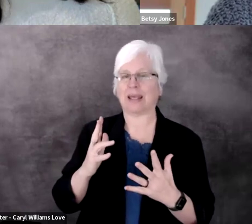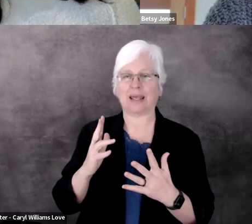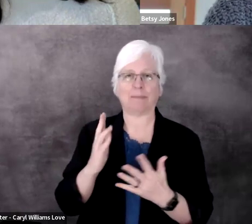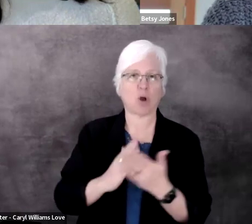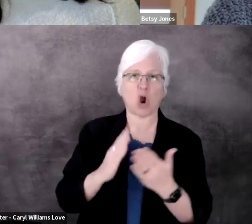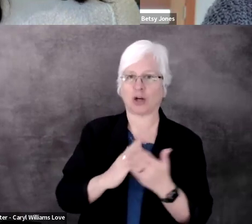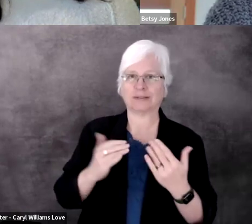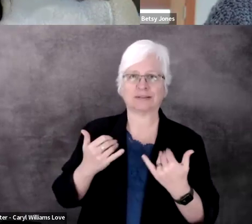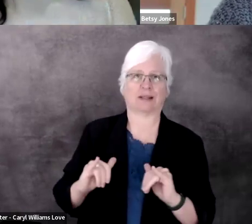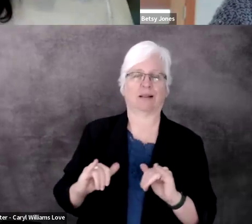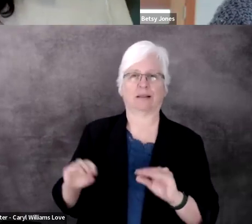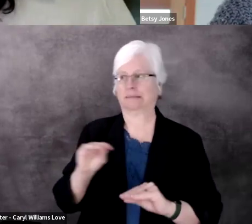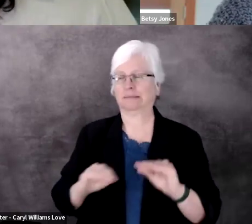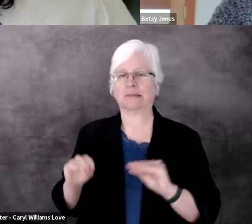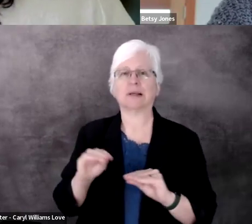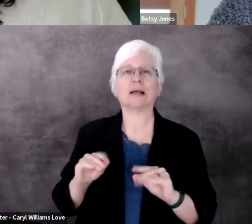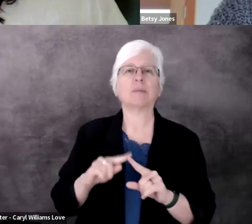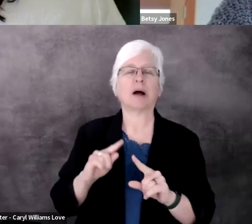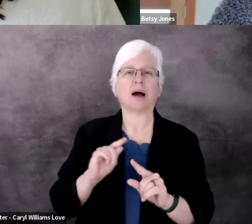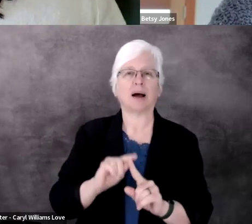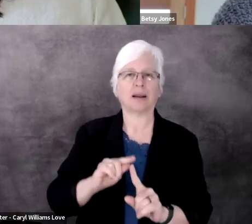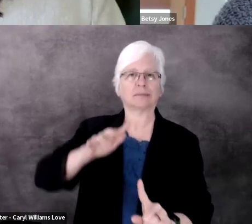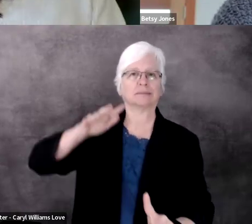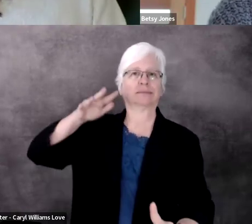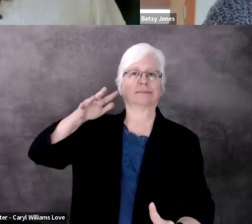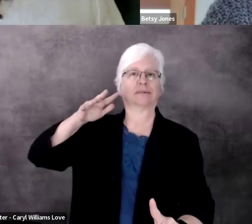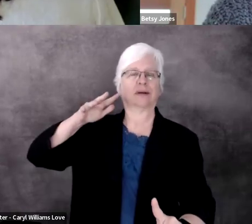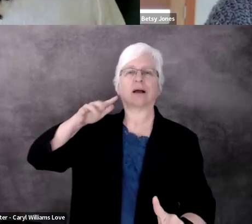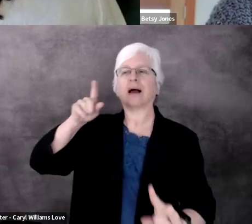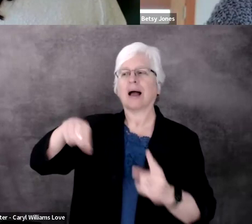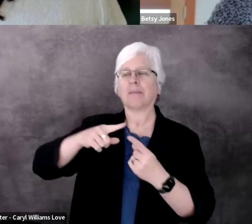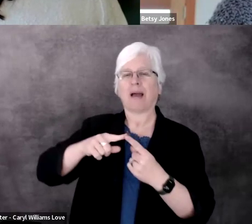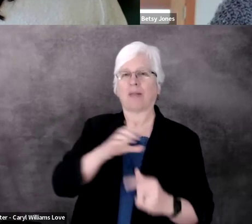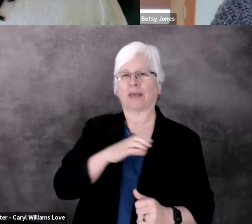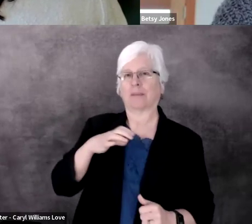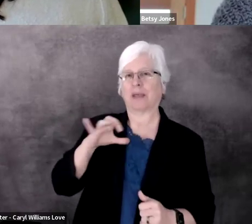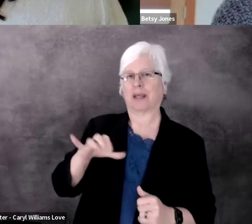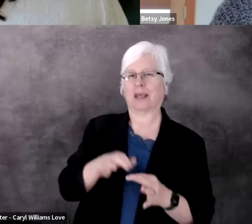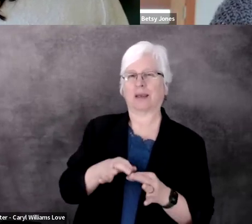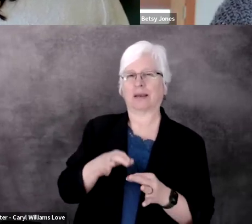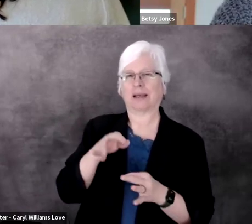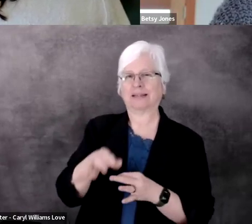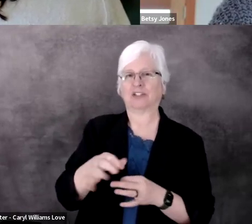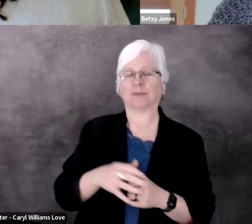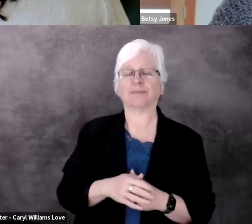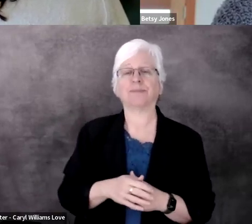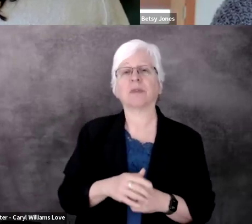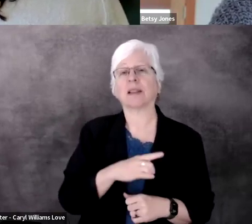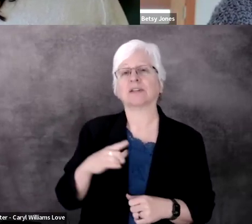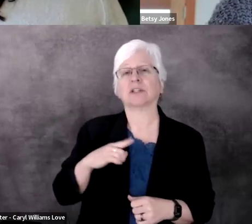but just wanted to give you a very high level overview about the committee extension. So the 2024